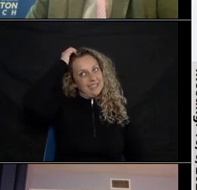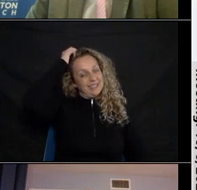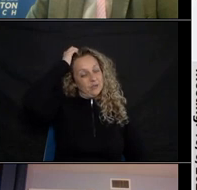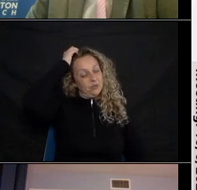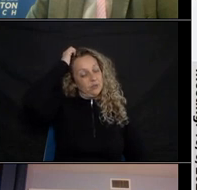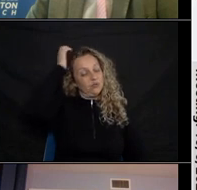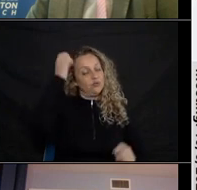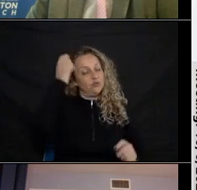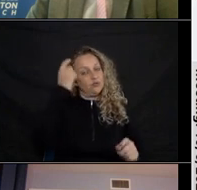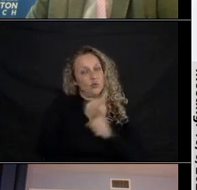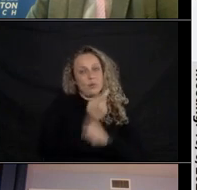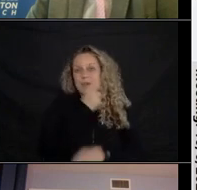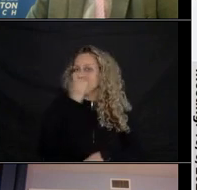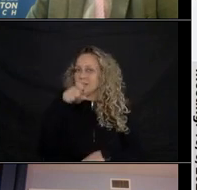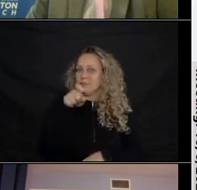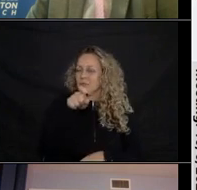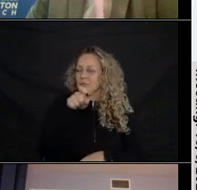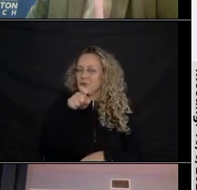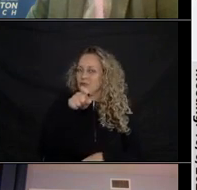is not as clean as it should be.